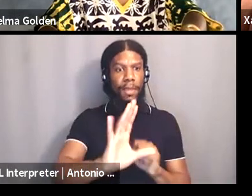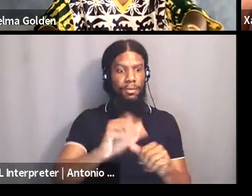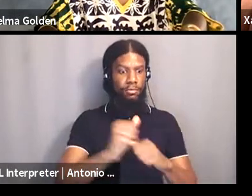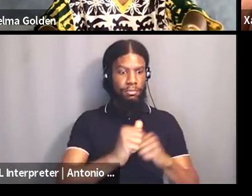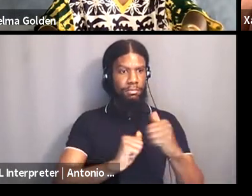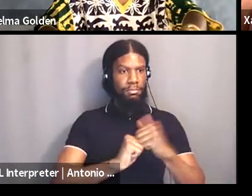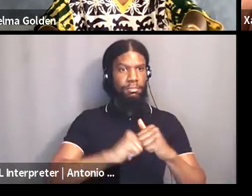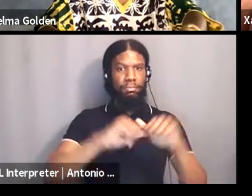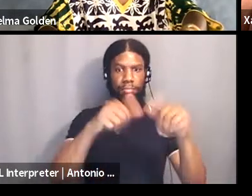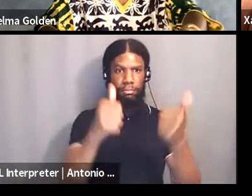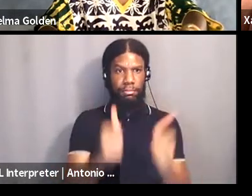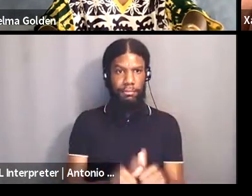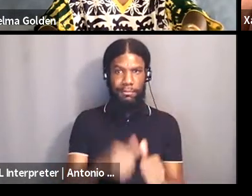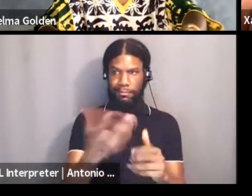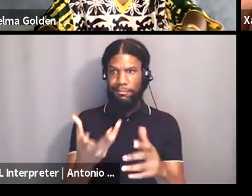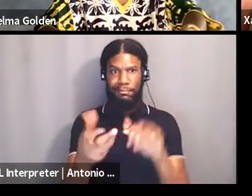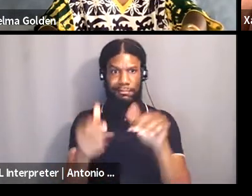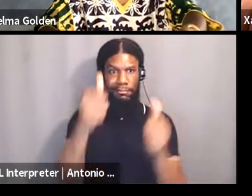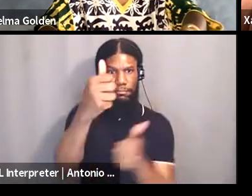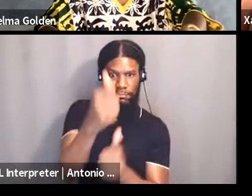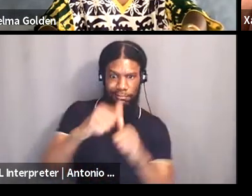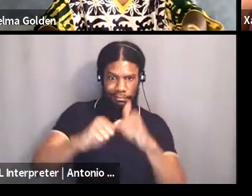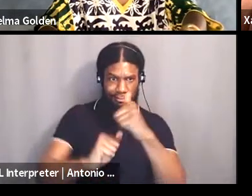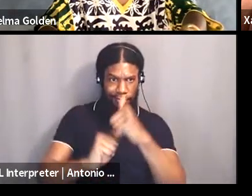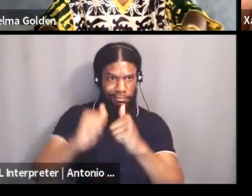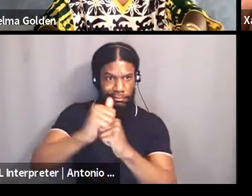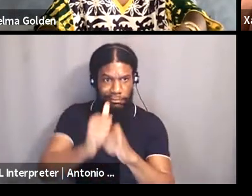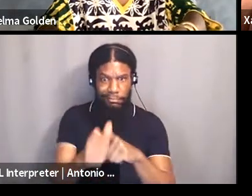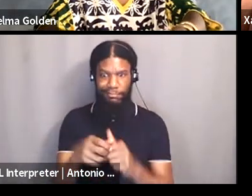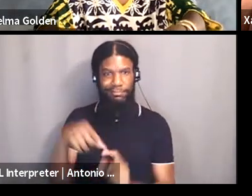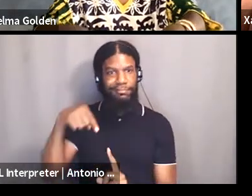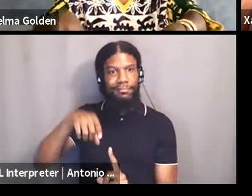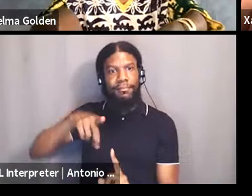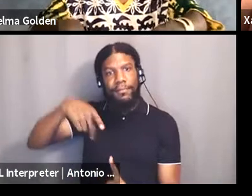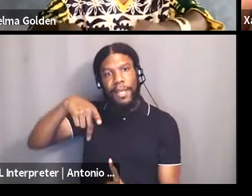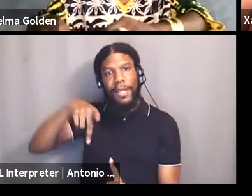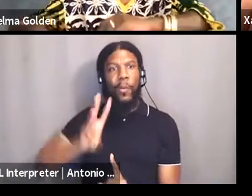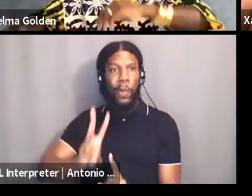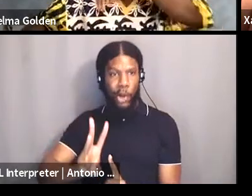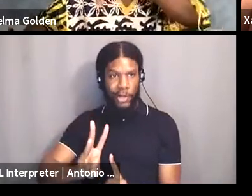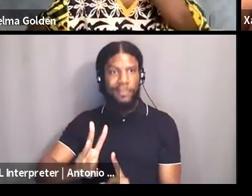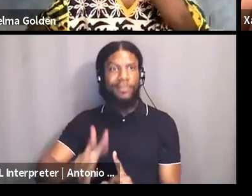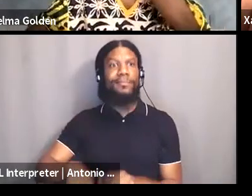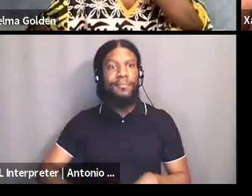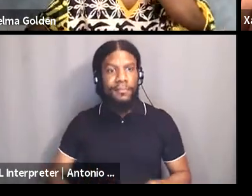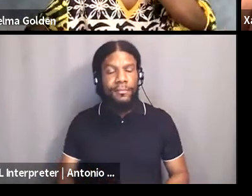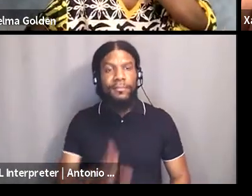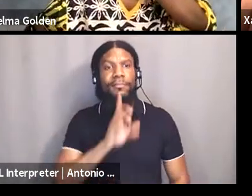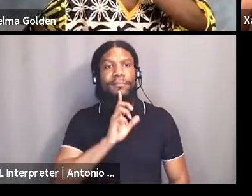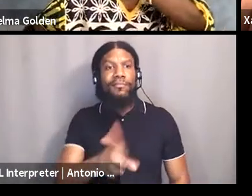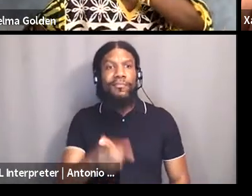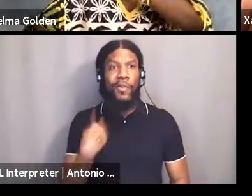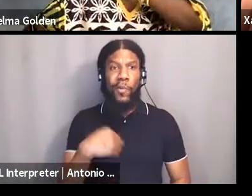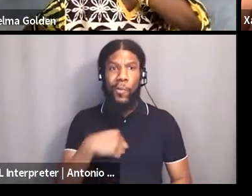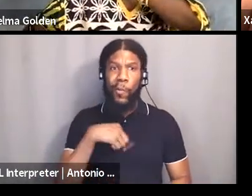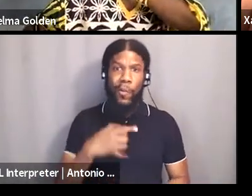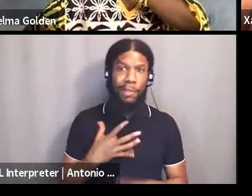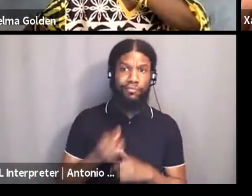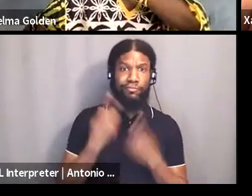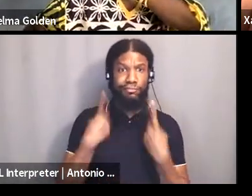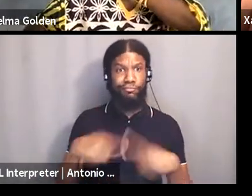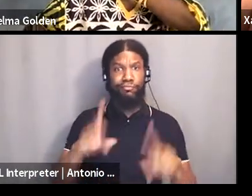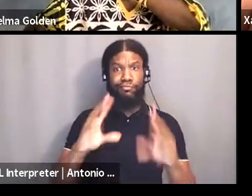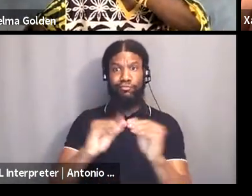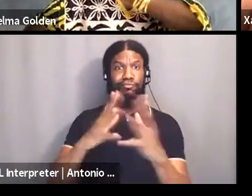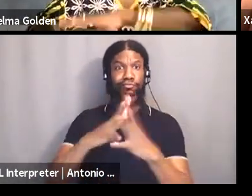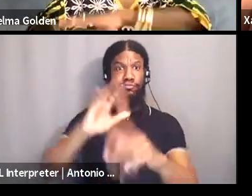of architectural structure, which is Pioneer Works, you know? And the fact that we actually were able to pull it off. I know, and